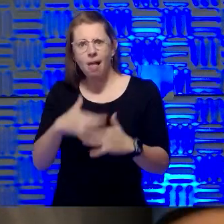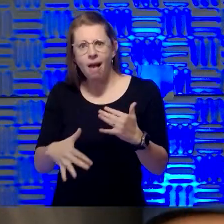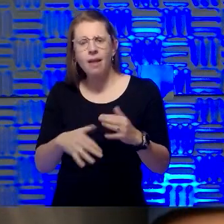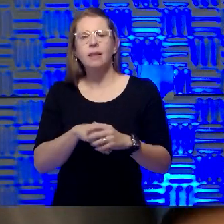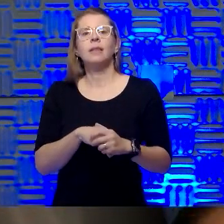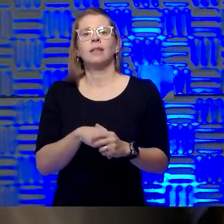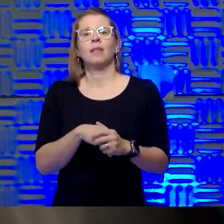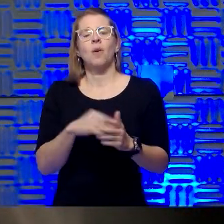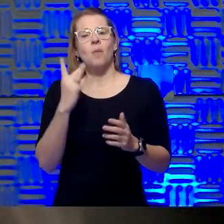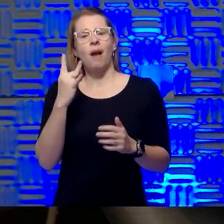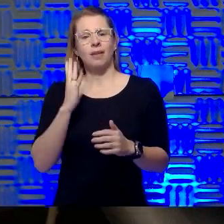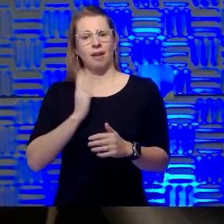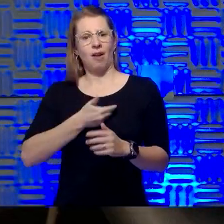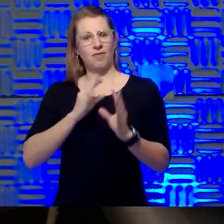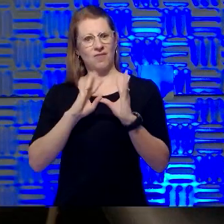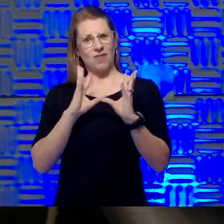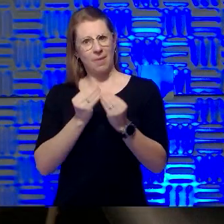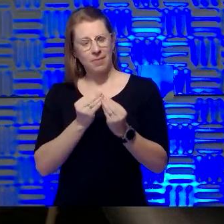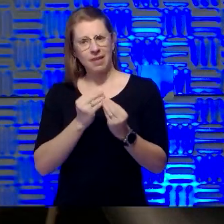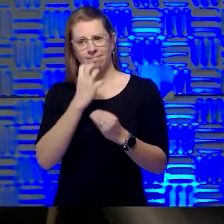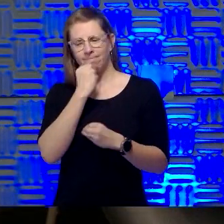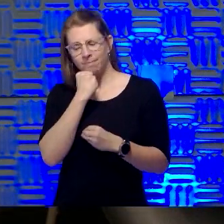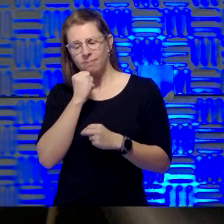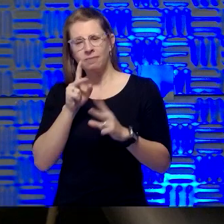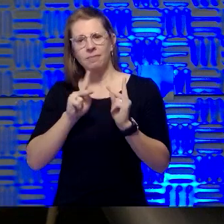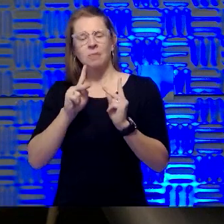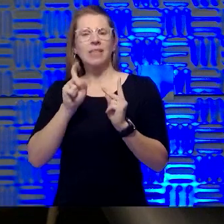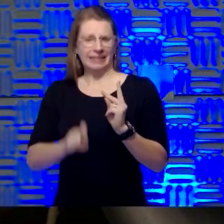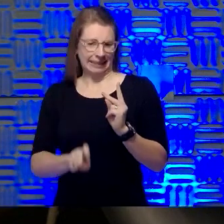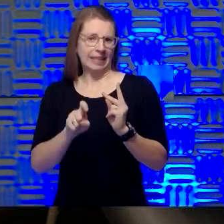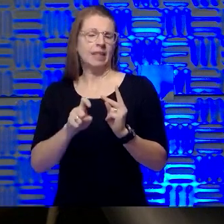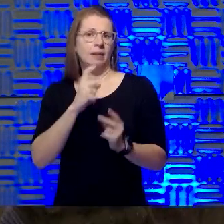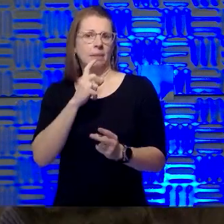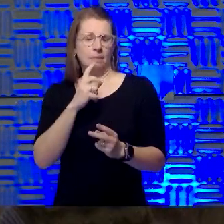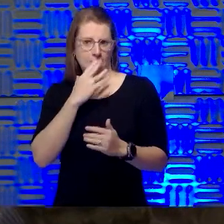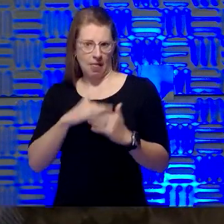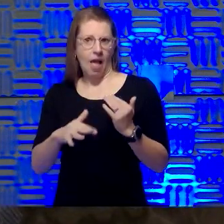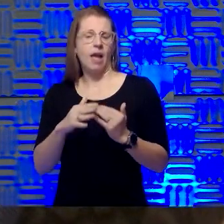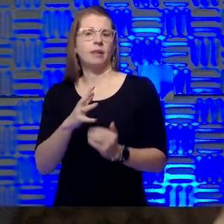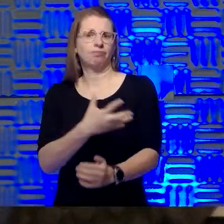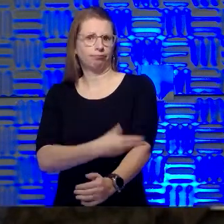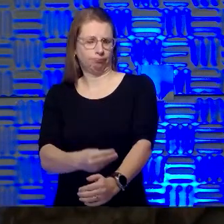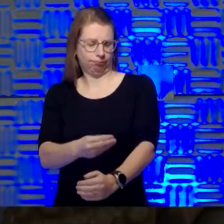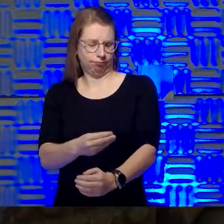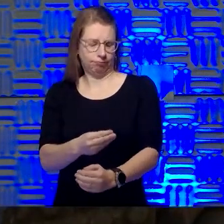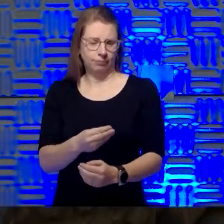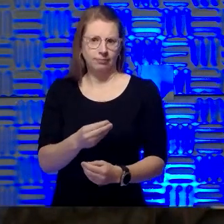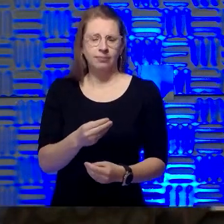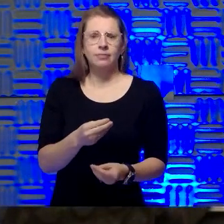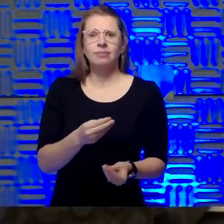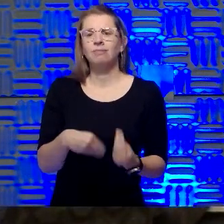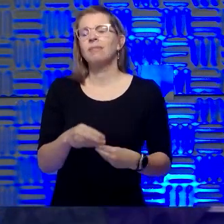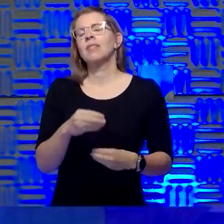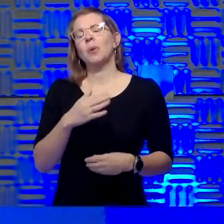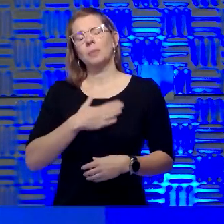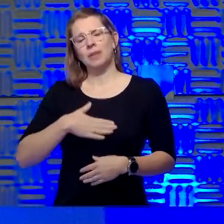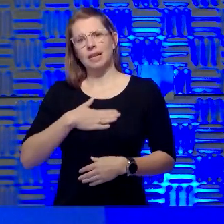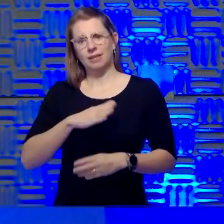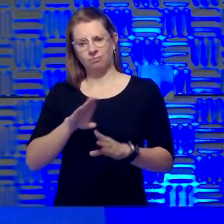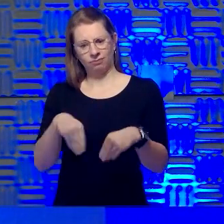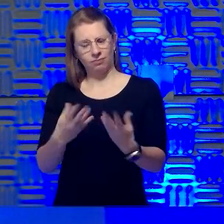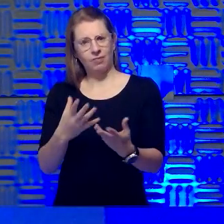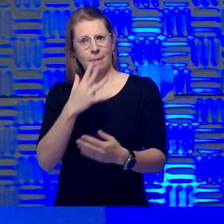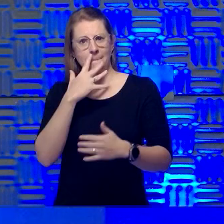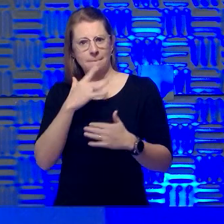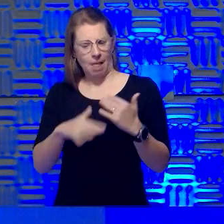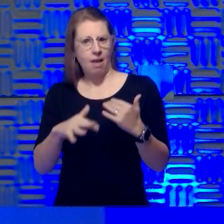our loved ones continue to need those, so please continue to contact Community Blood Center and give your blood products. The other thing is, so